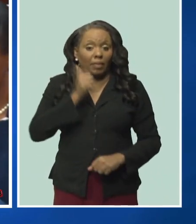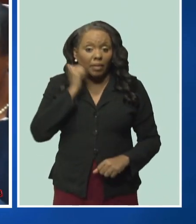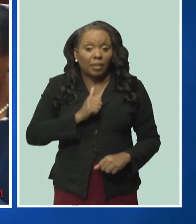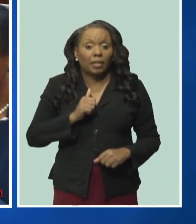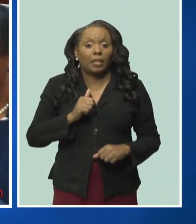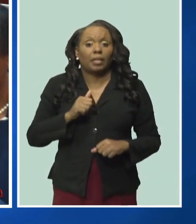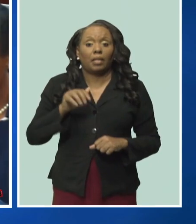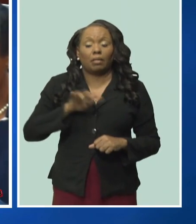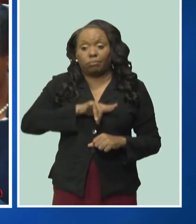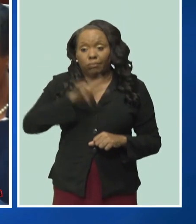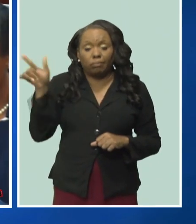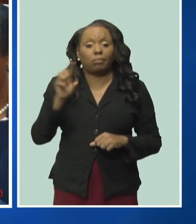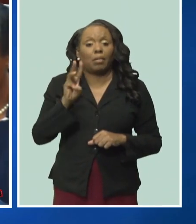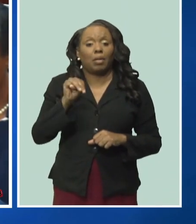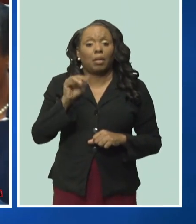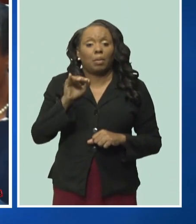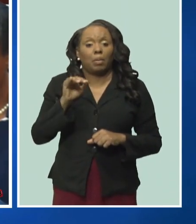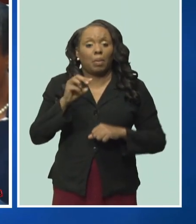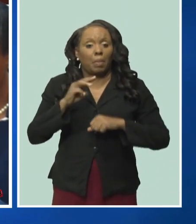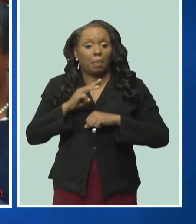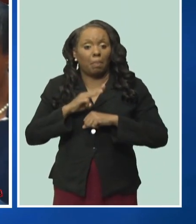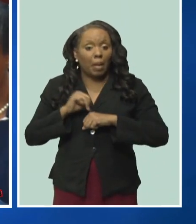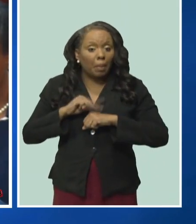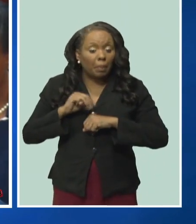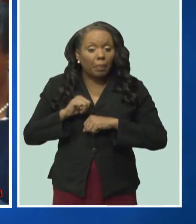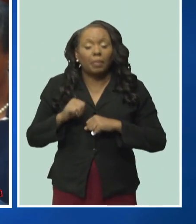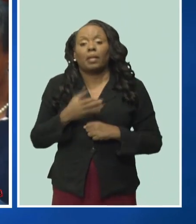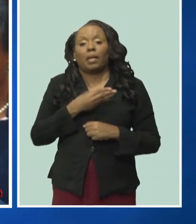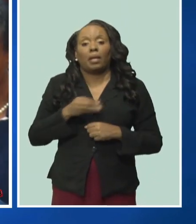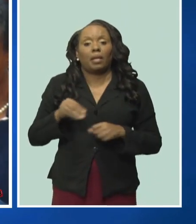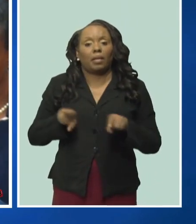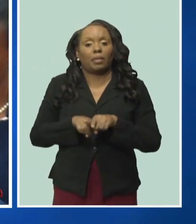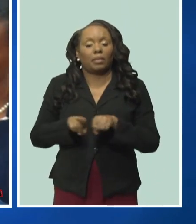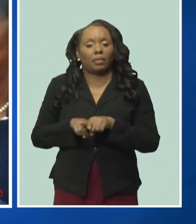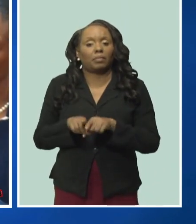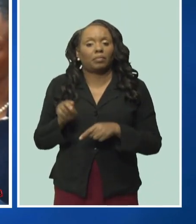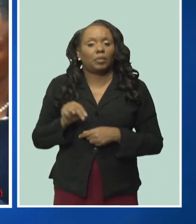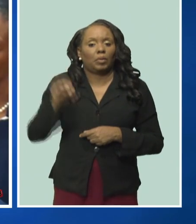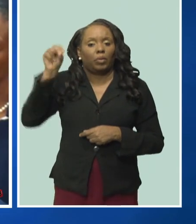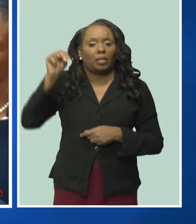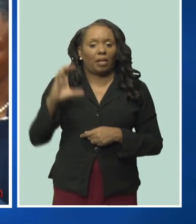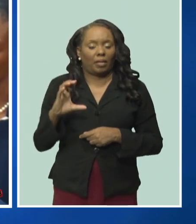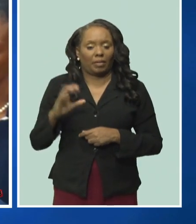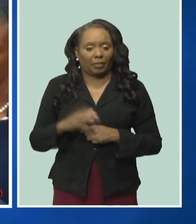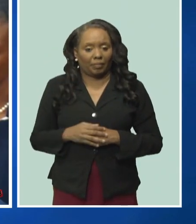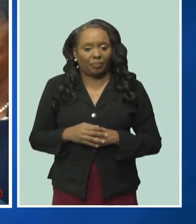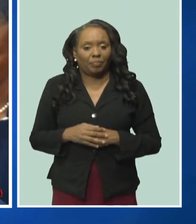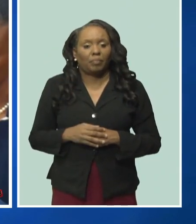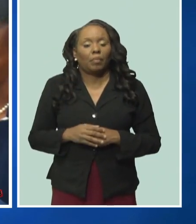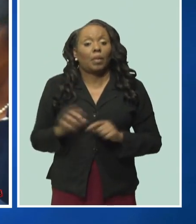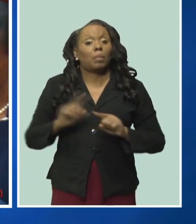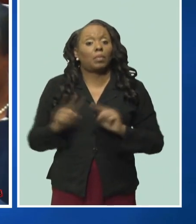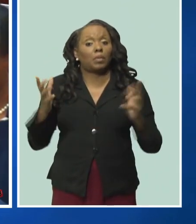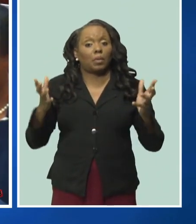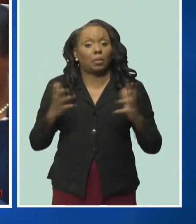and a daily service from Charlotte through September 2024. However, the intention is to commence daily